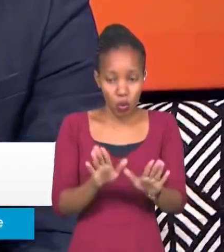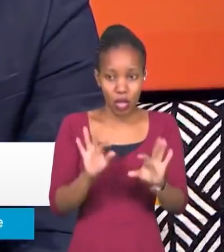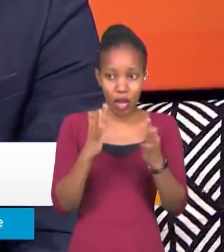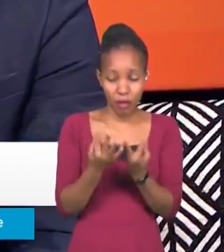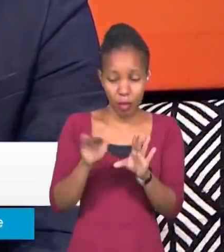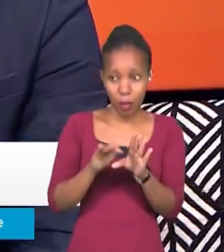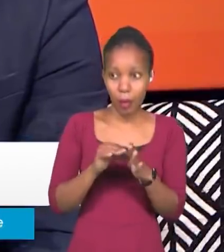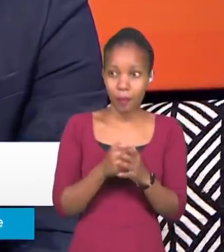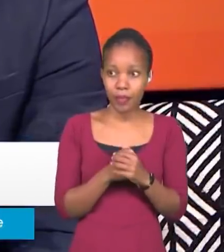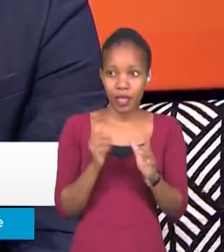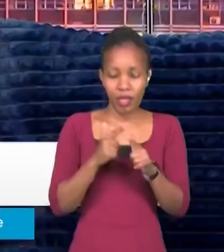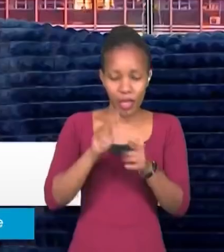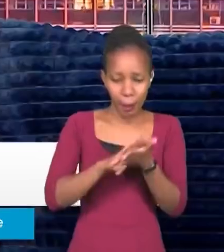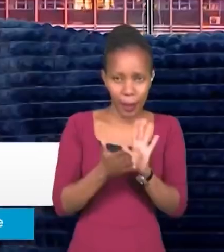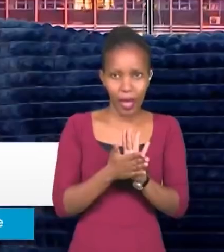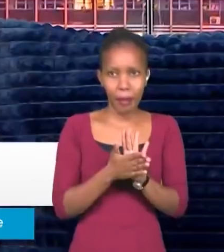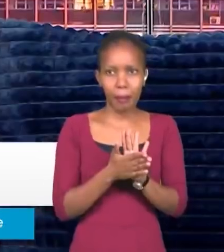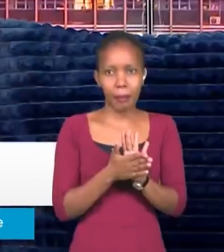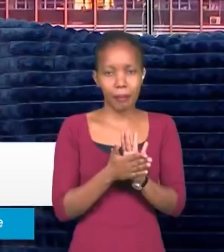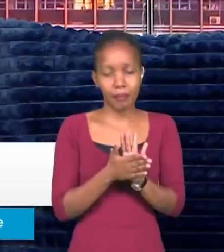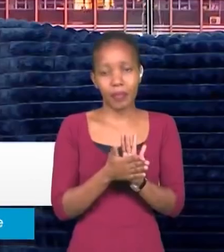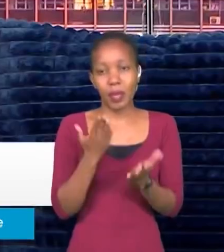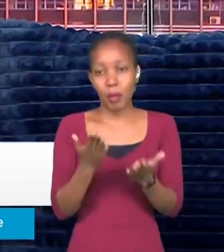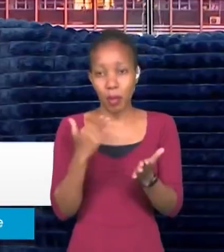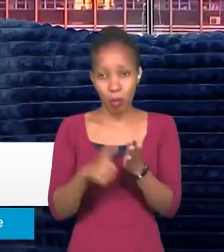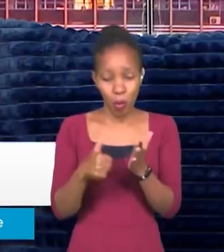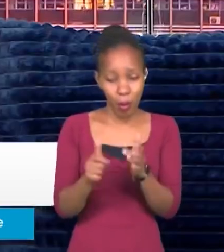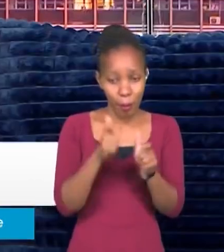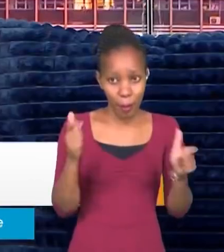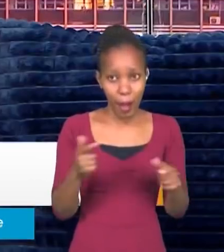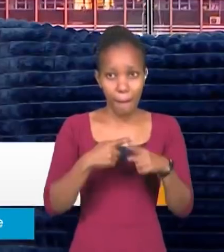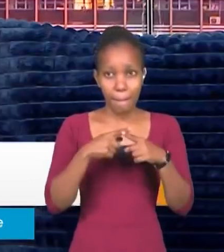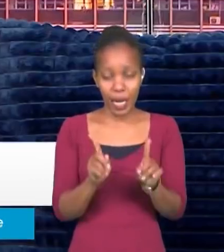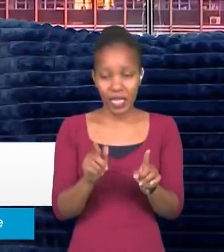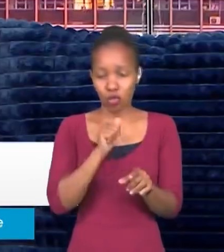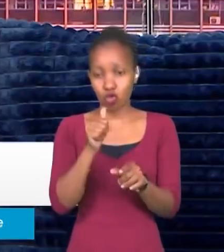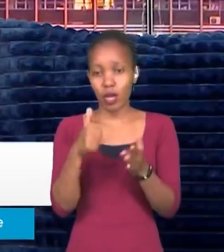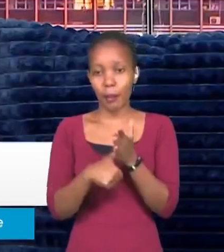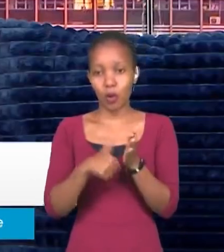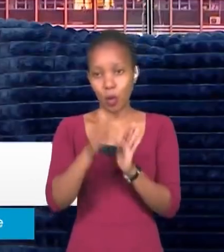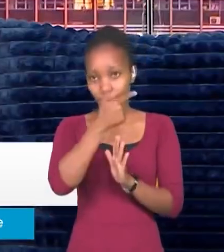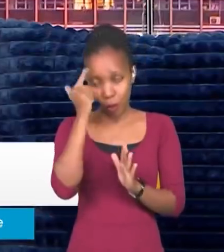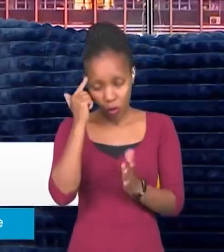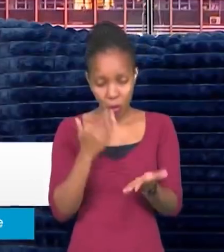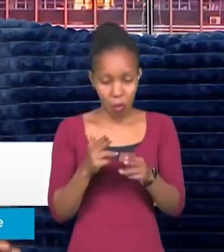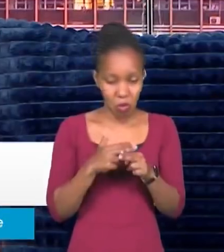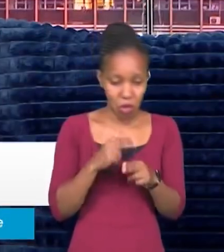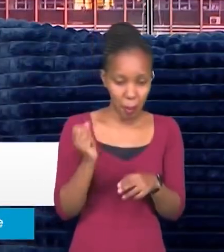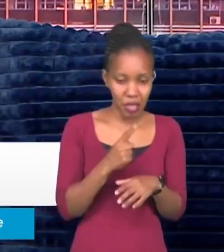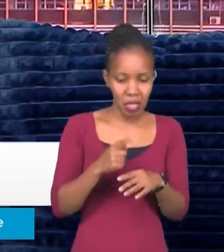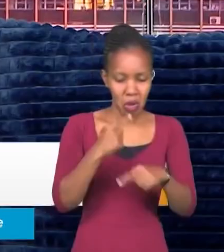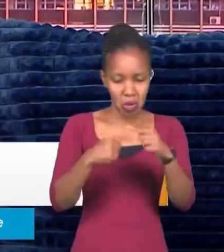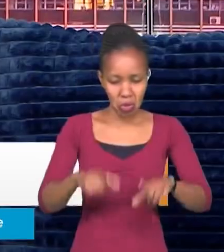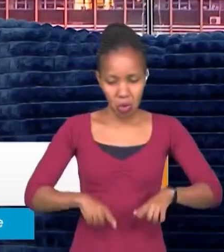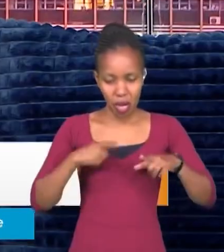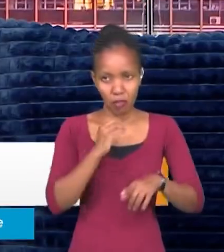lose a loved one, that is when it becomes more like a disaster, mm-hmm, right? Mm-hmm. But still, it's not a disaster because, yeah, in a month's time, mm-hmm, you carry on with your